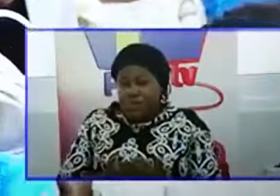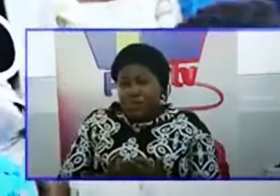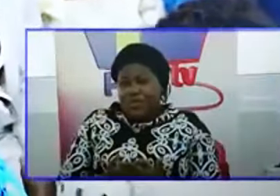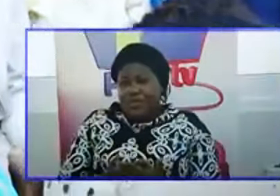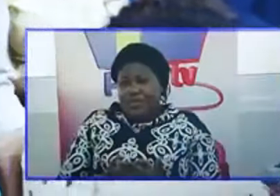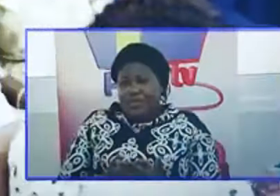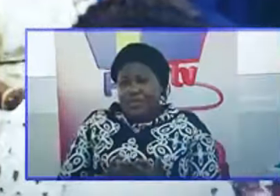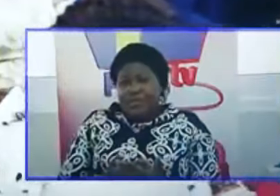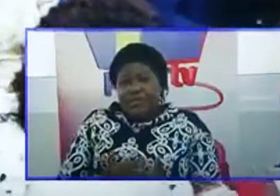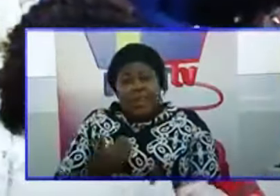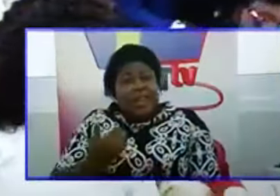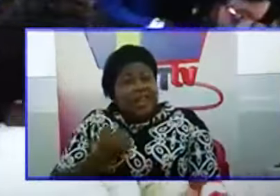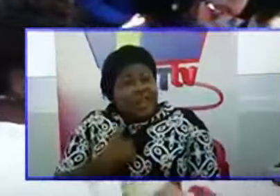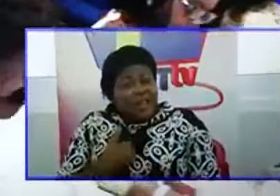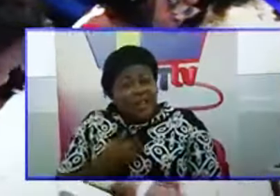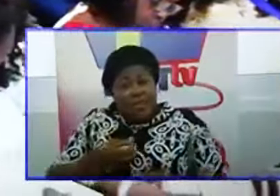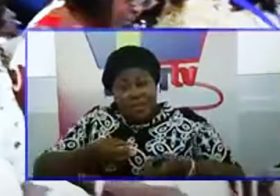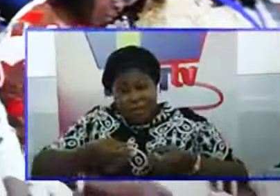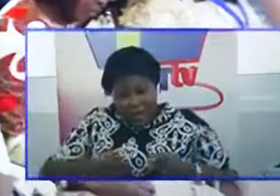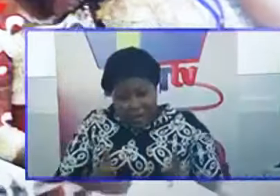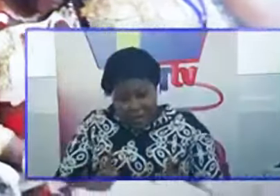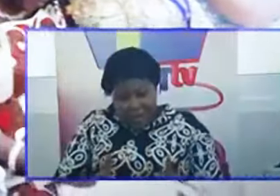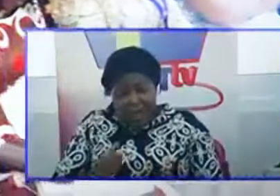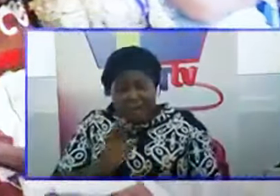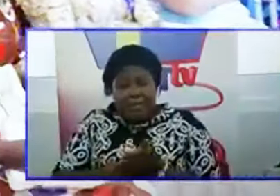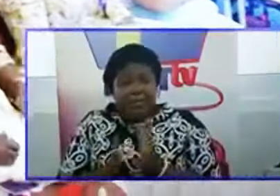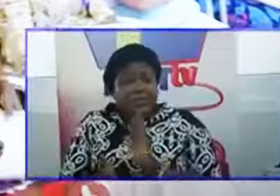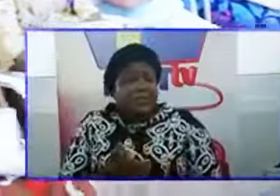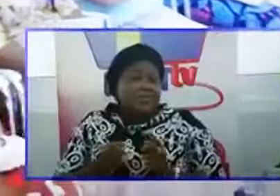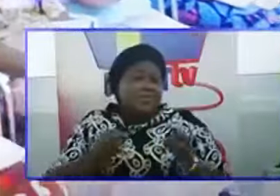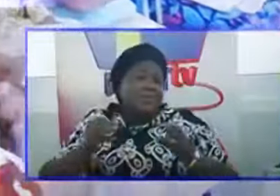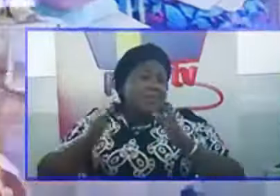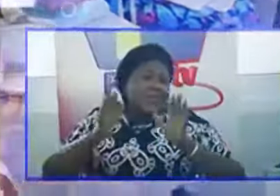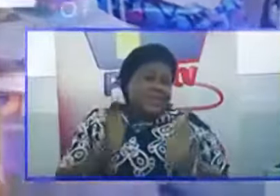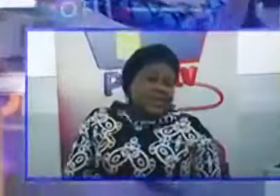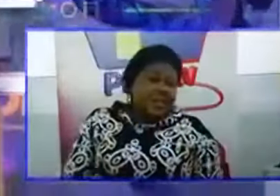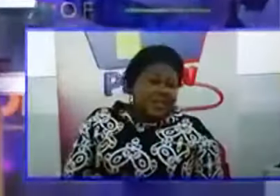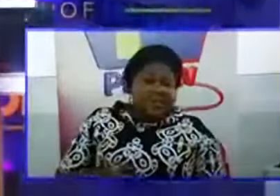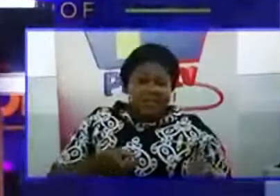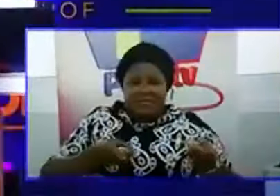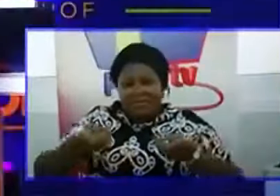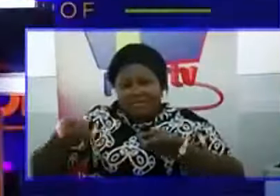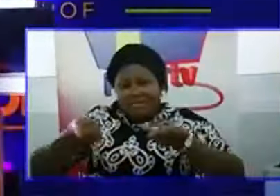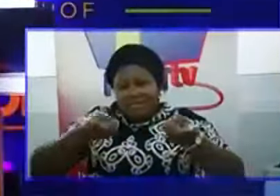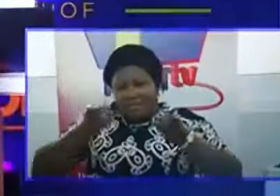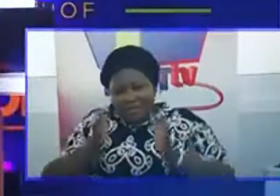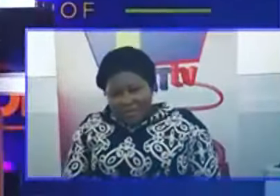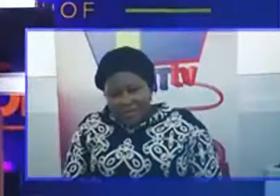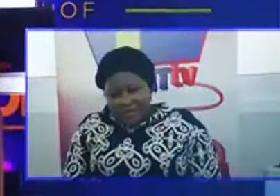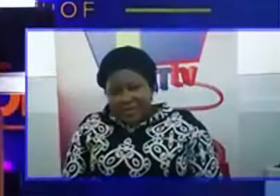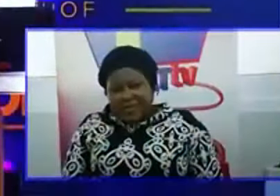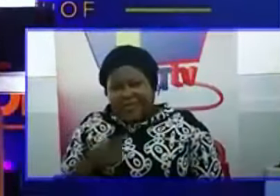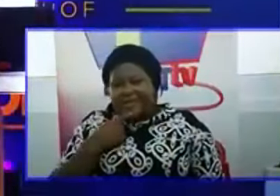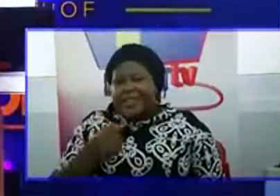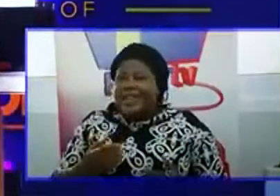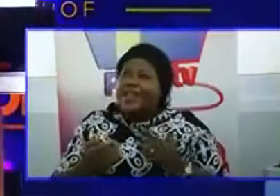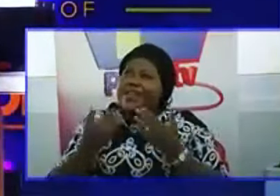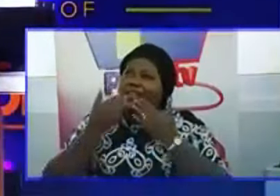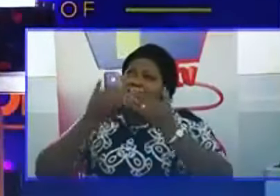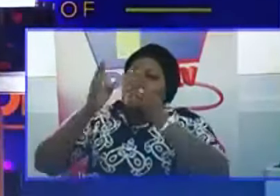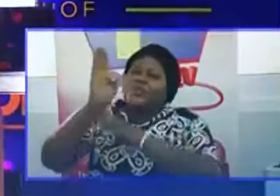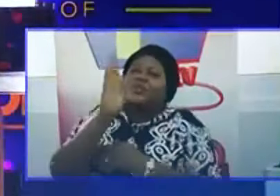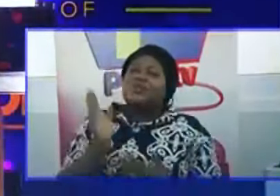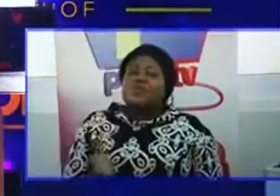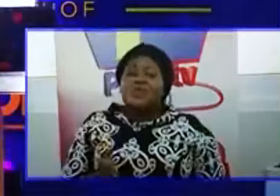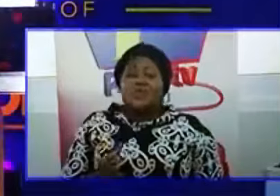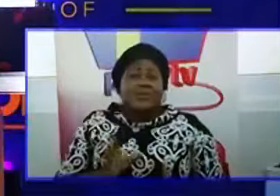When you have opportunity to be a manager or a director, don't say, bless God,